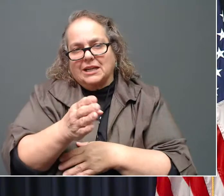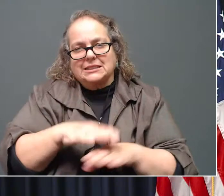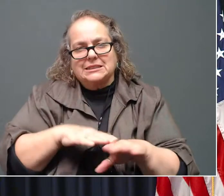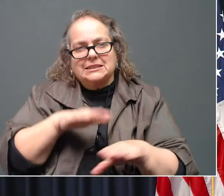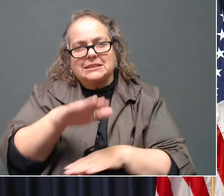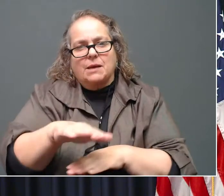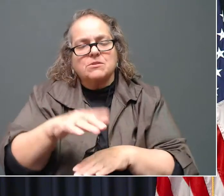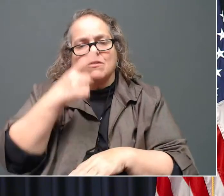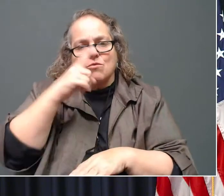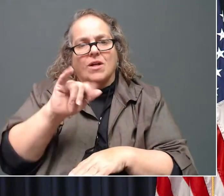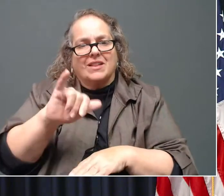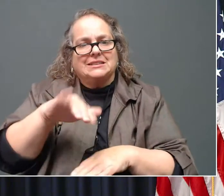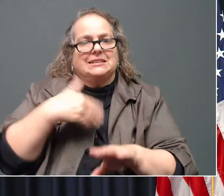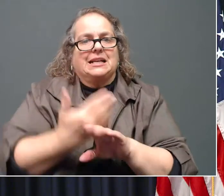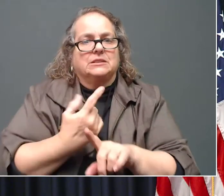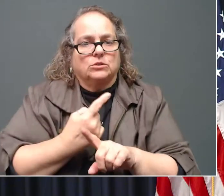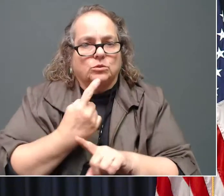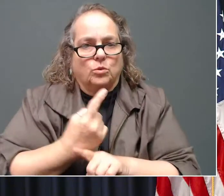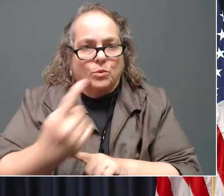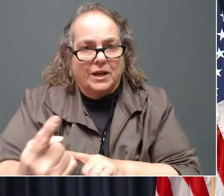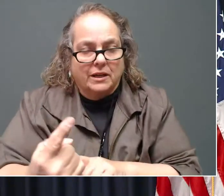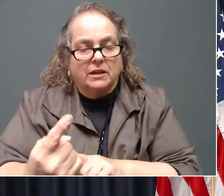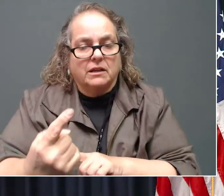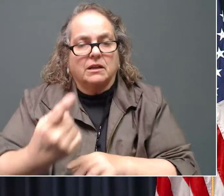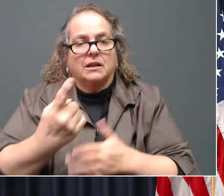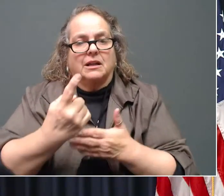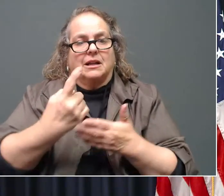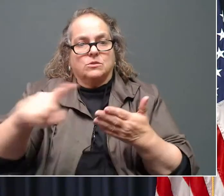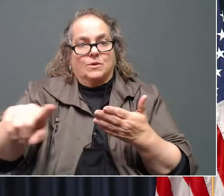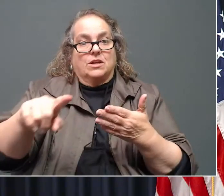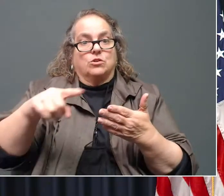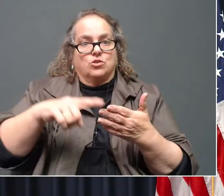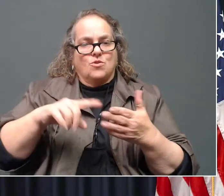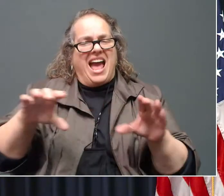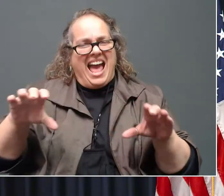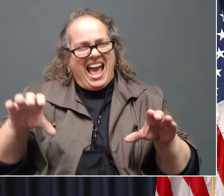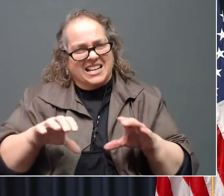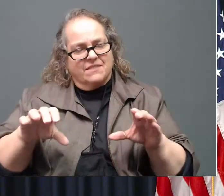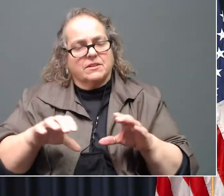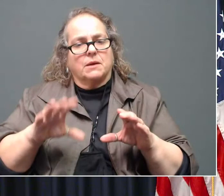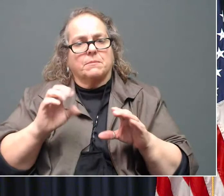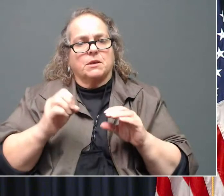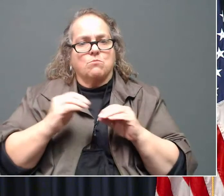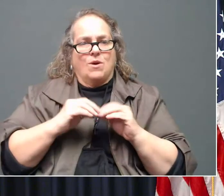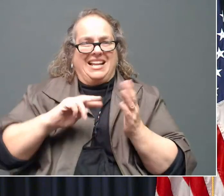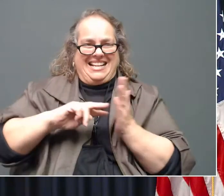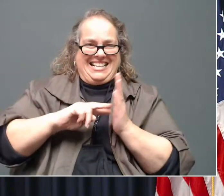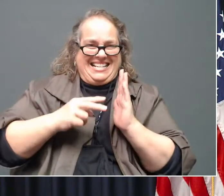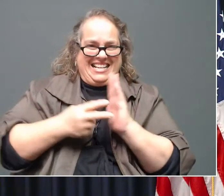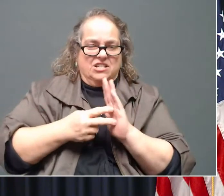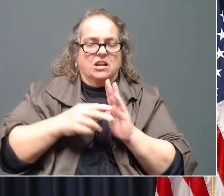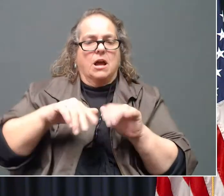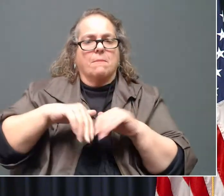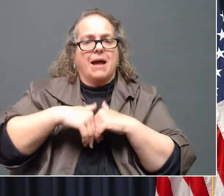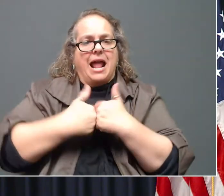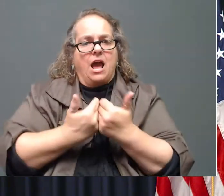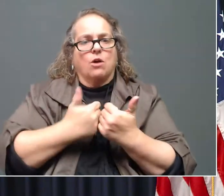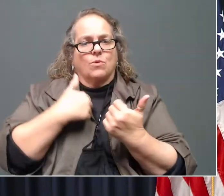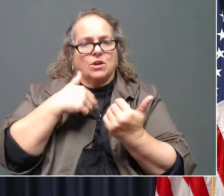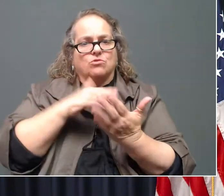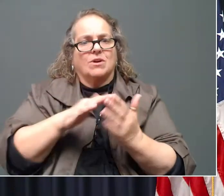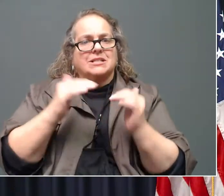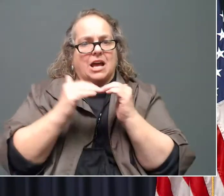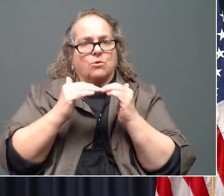this next week to actively be intentional about addressing equity in the